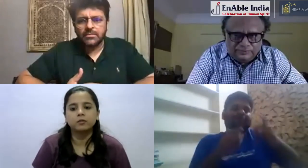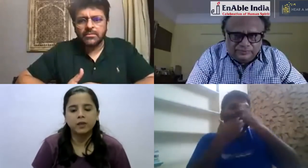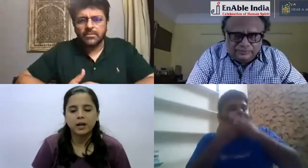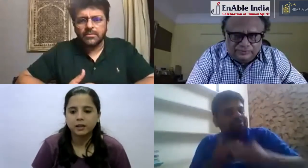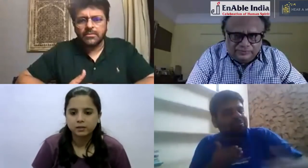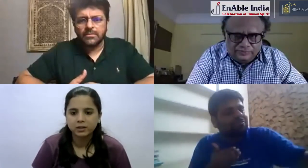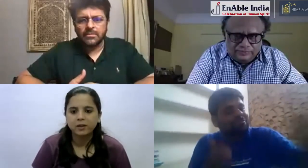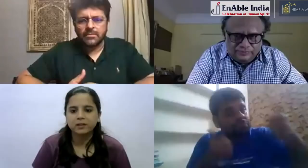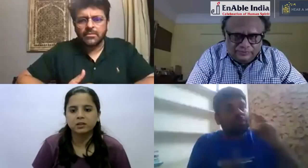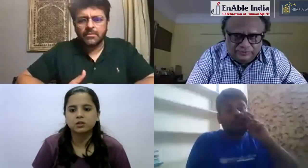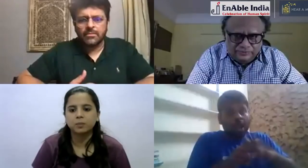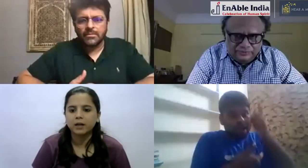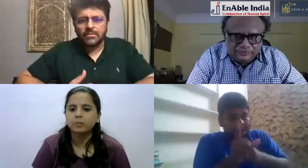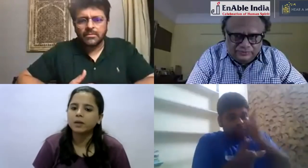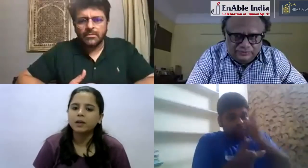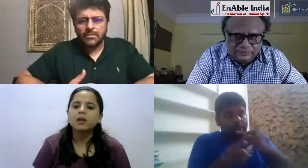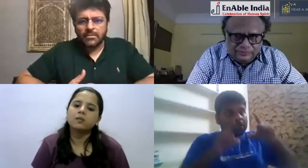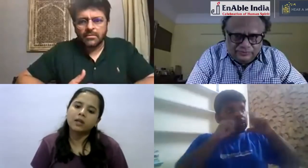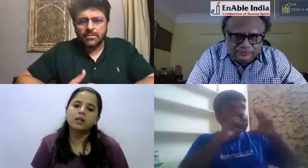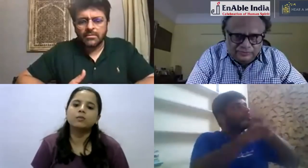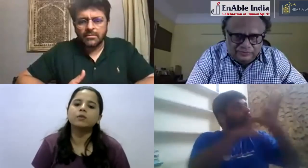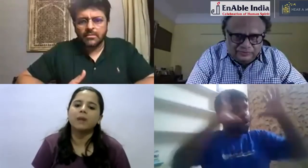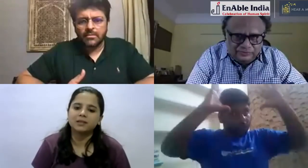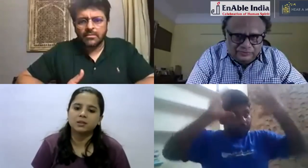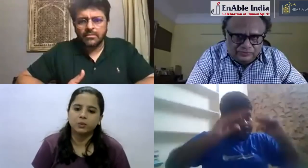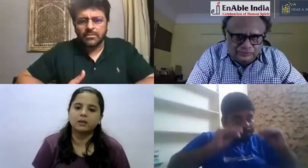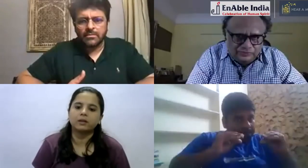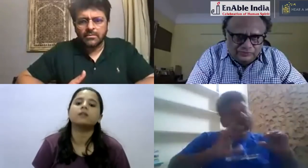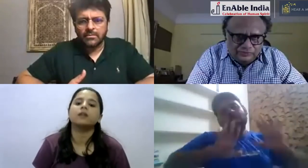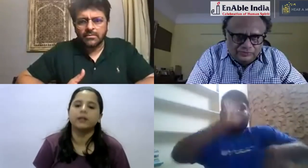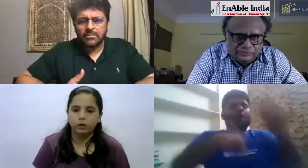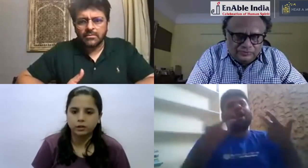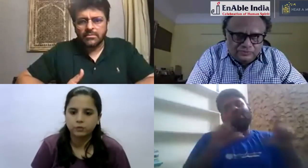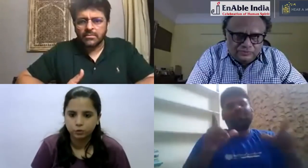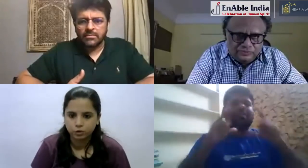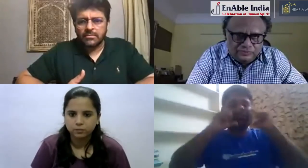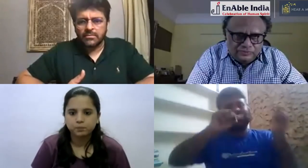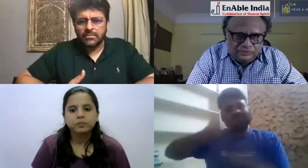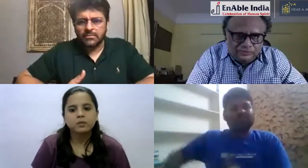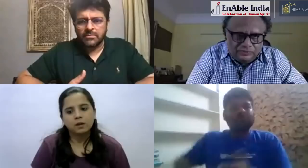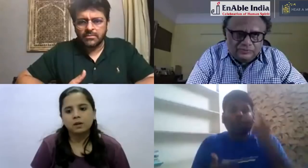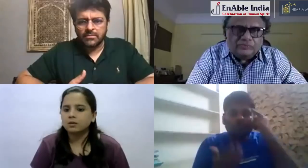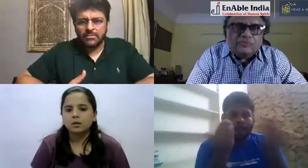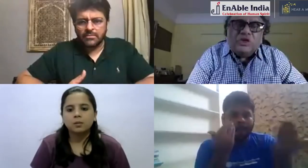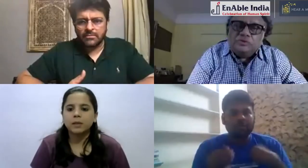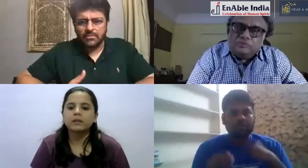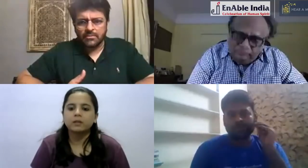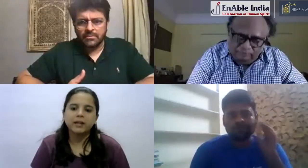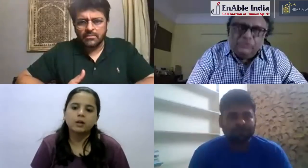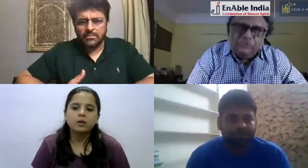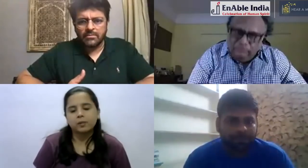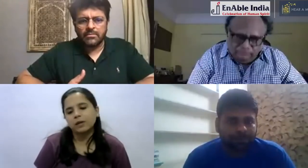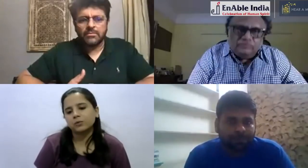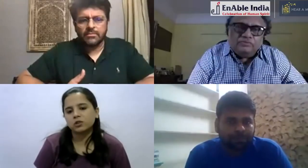and if we are done with the vaccination part, maybe we can remove the mask as well in later on in the future. But